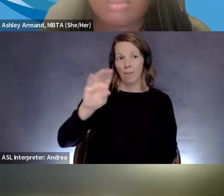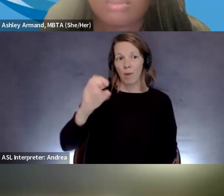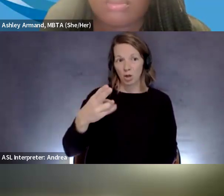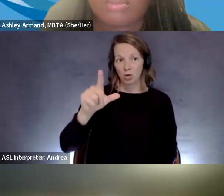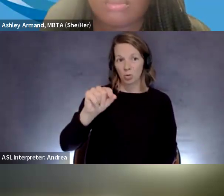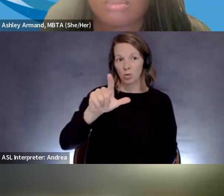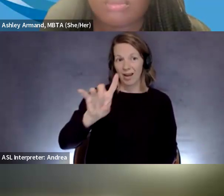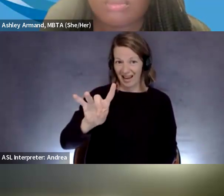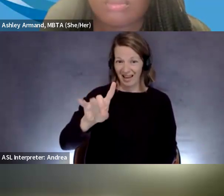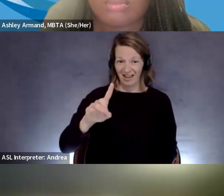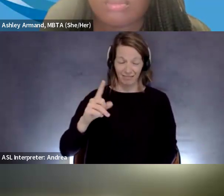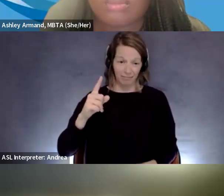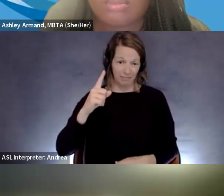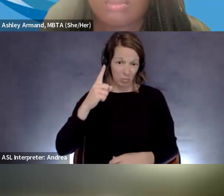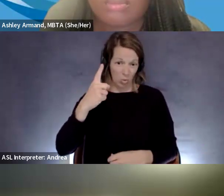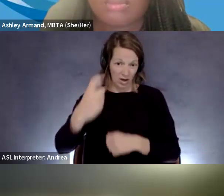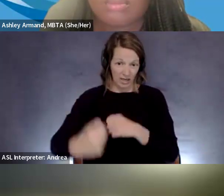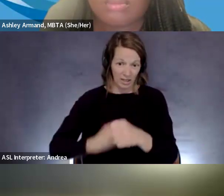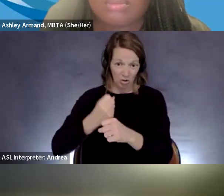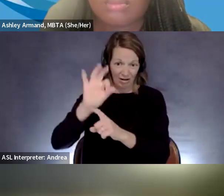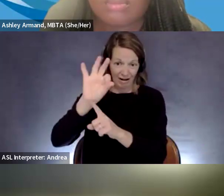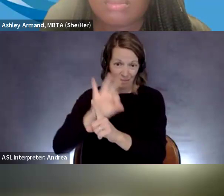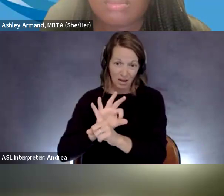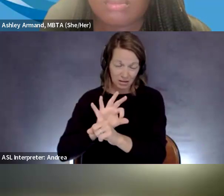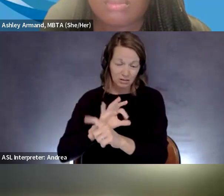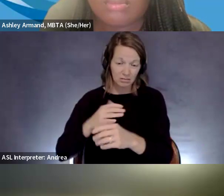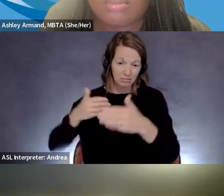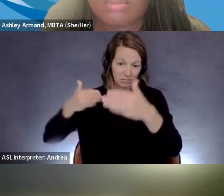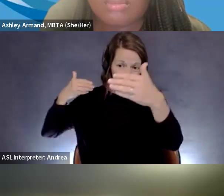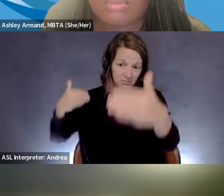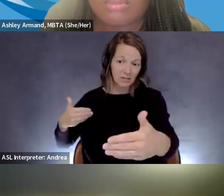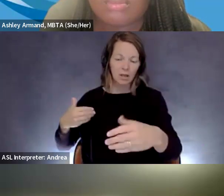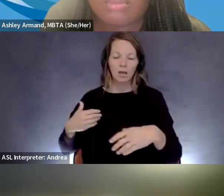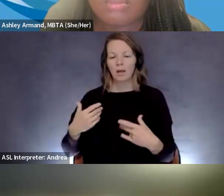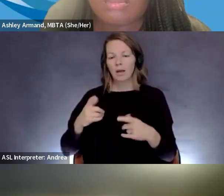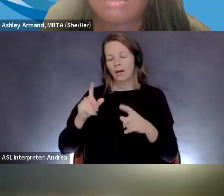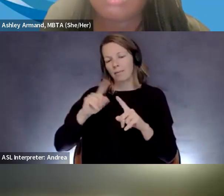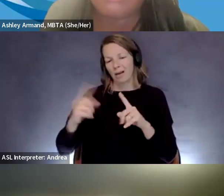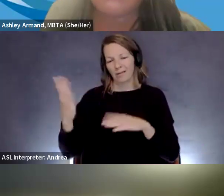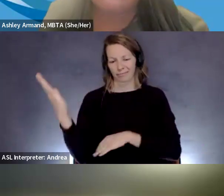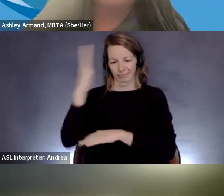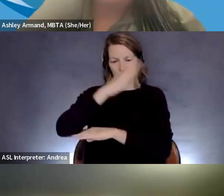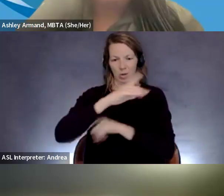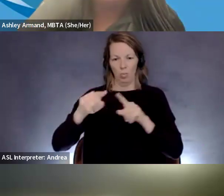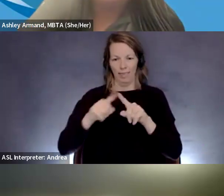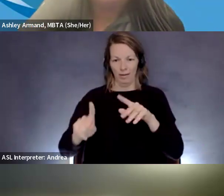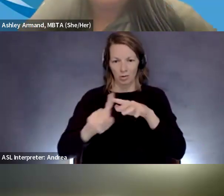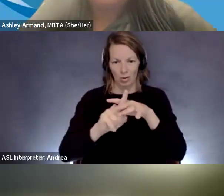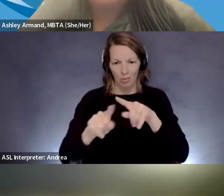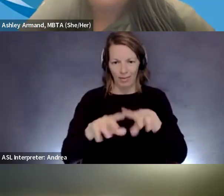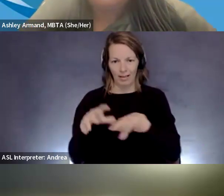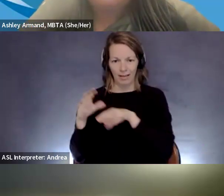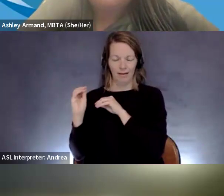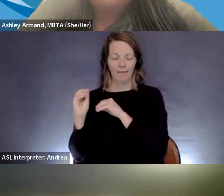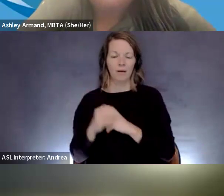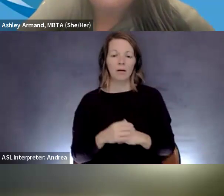I think it's a year and 9 months, more precisely, of kind of when they show up and when they leave. One of the things that we